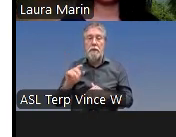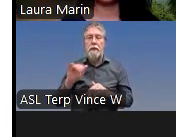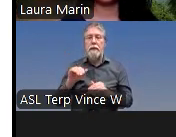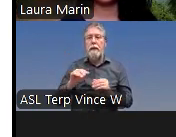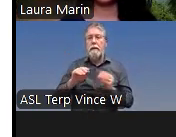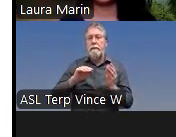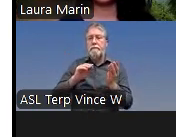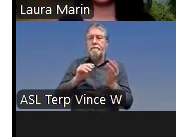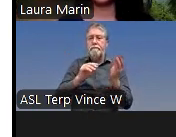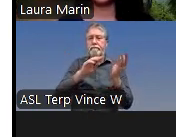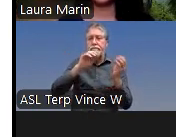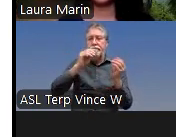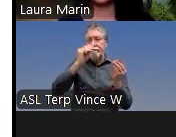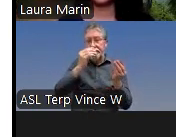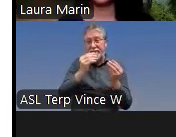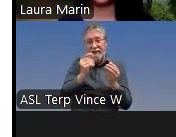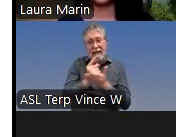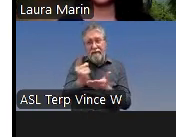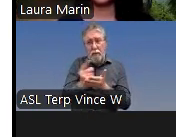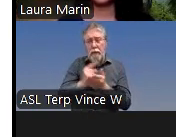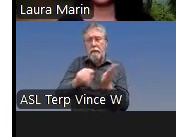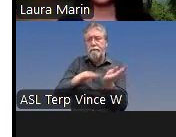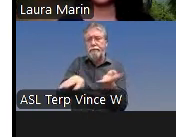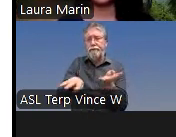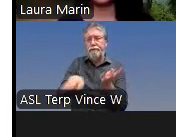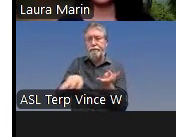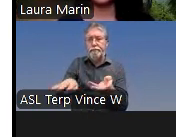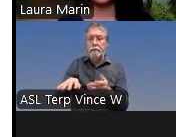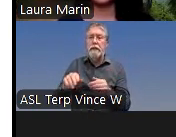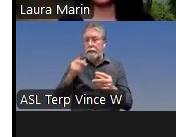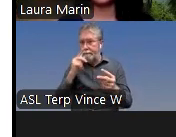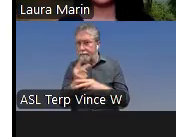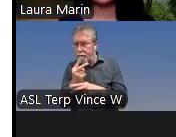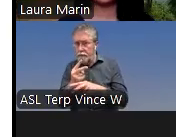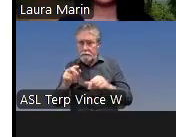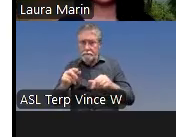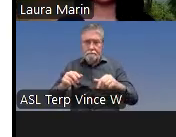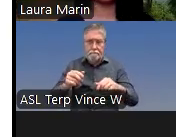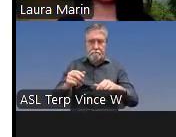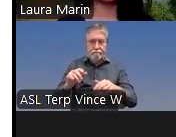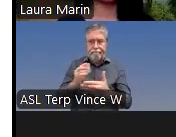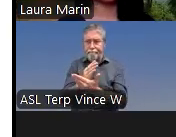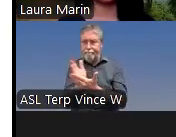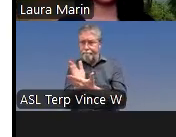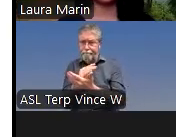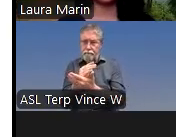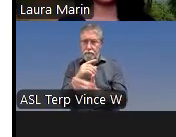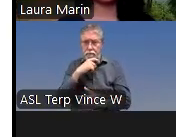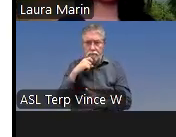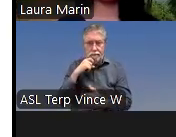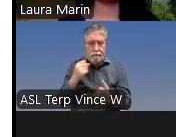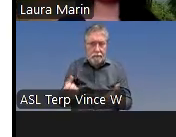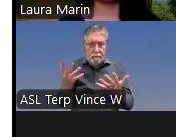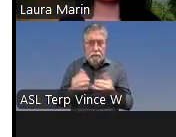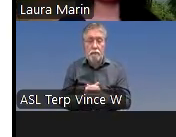drought monitor for that weekly drought assessment. We really have tried to push